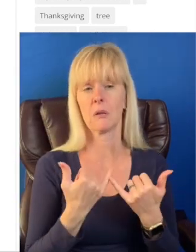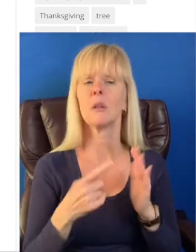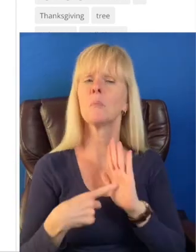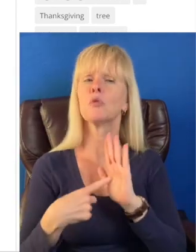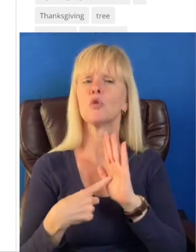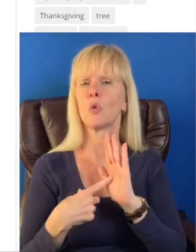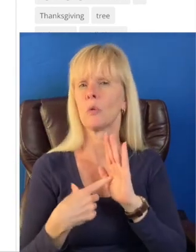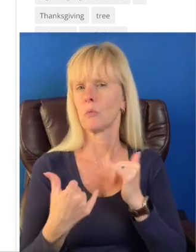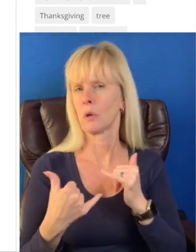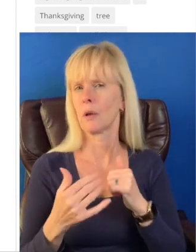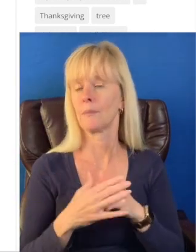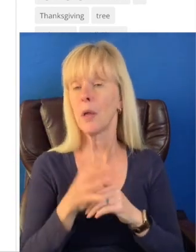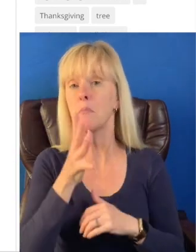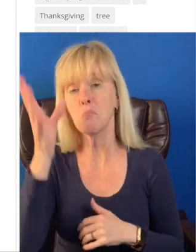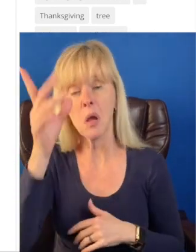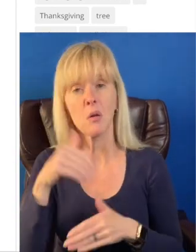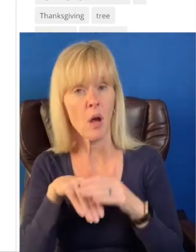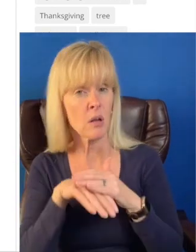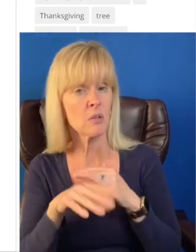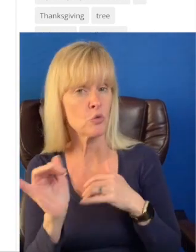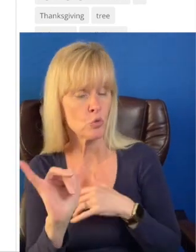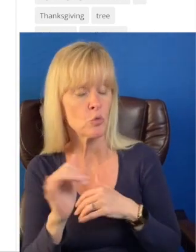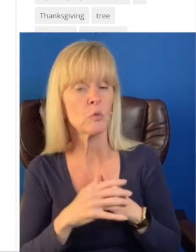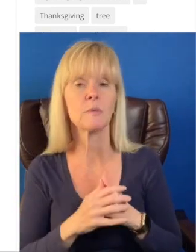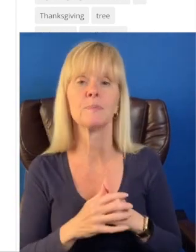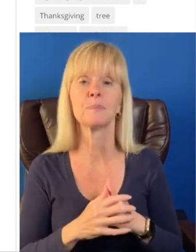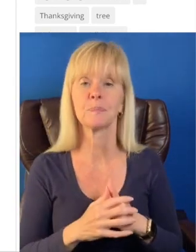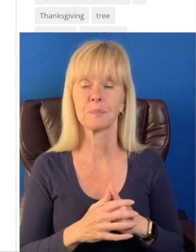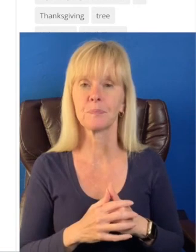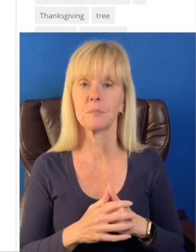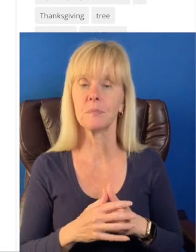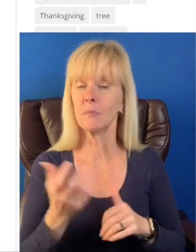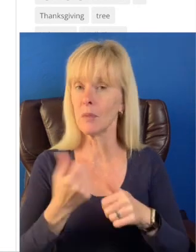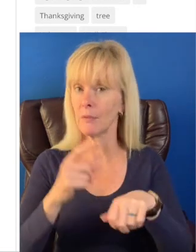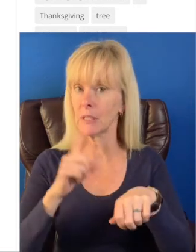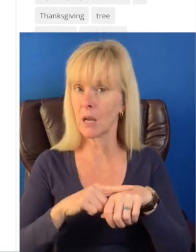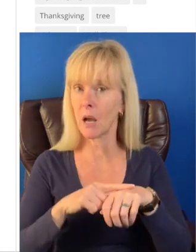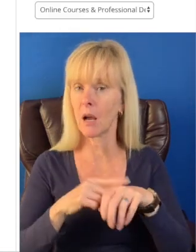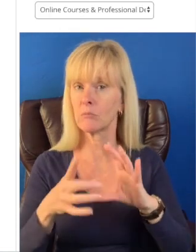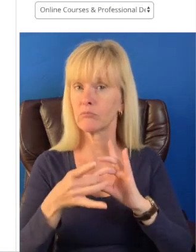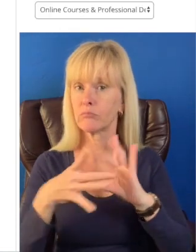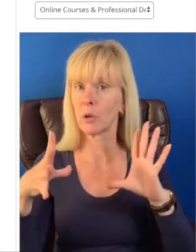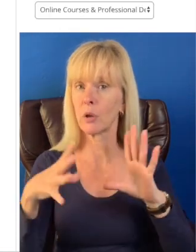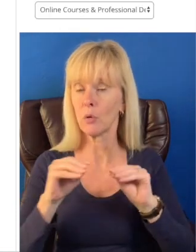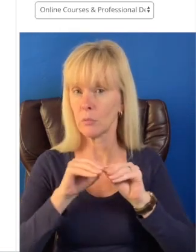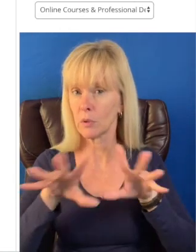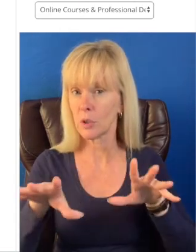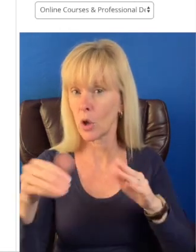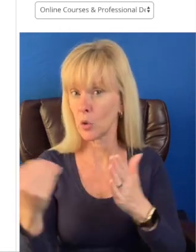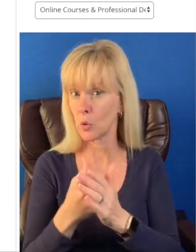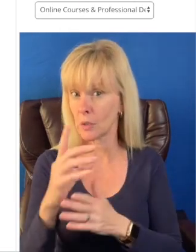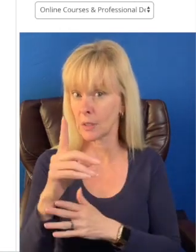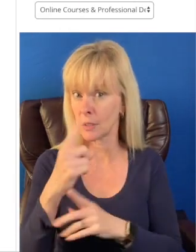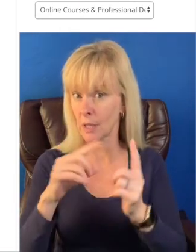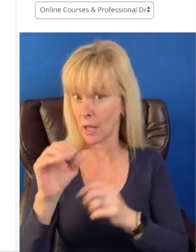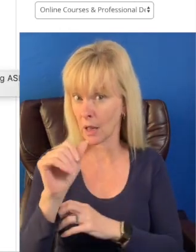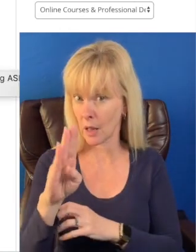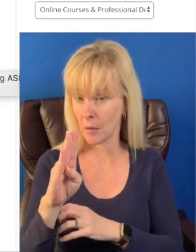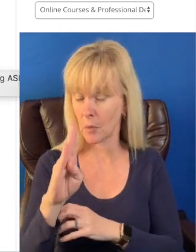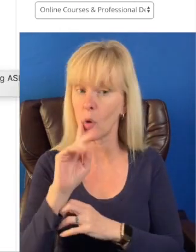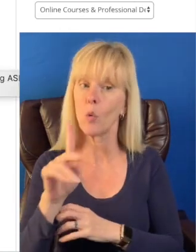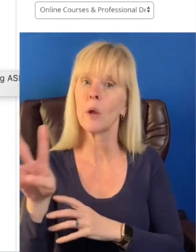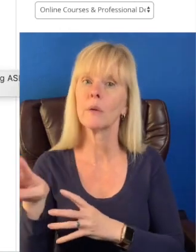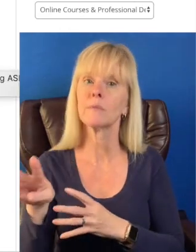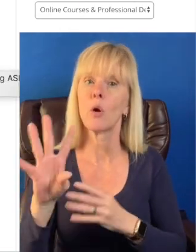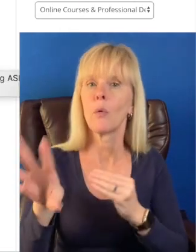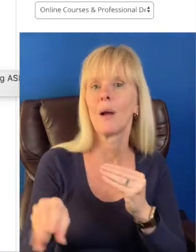you this right here, and your parents can have access to this as well. Each time we release a new Sign Club, what we've done is we're